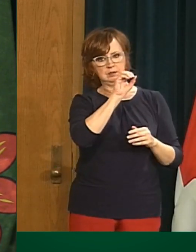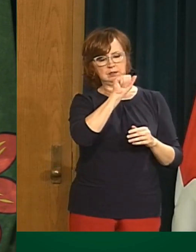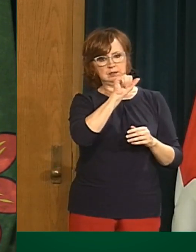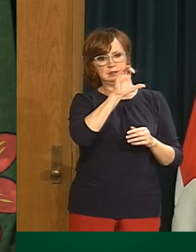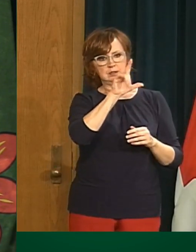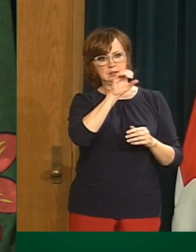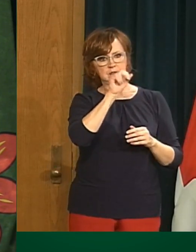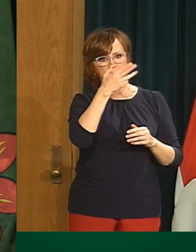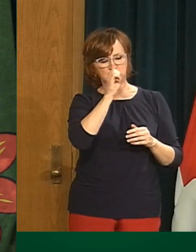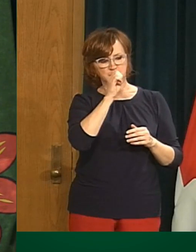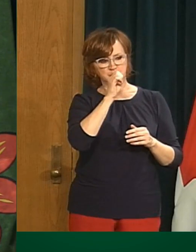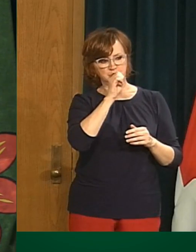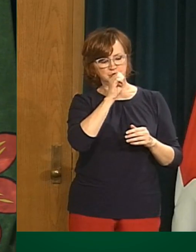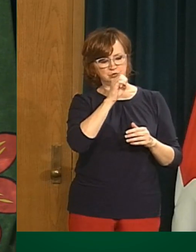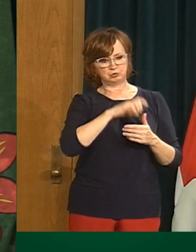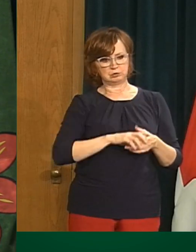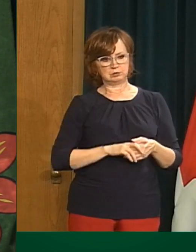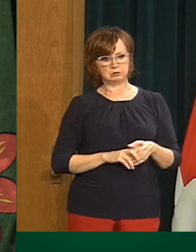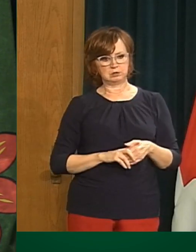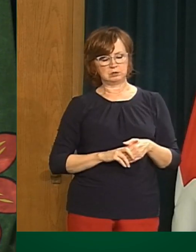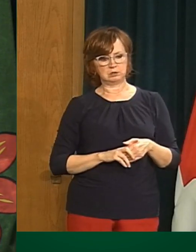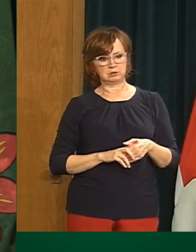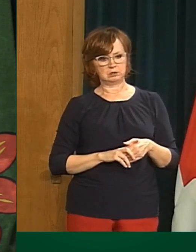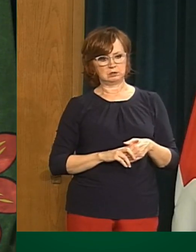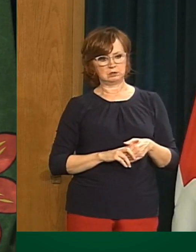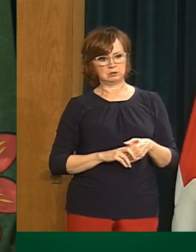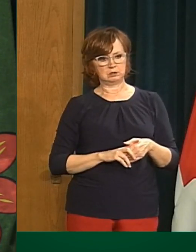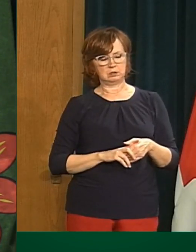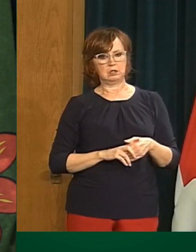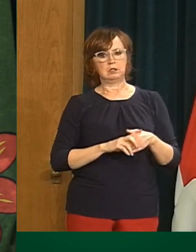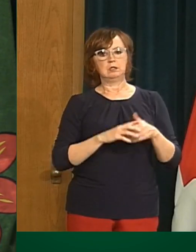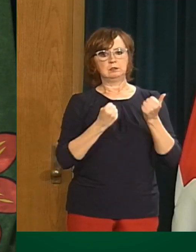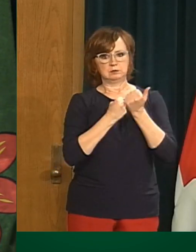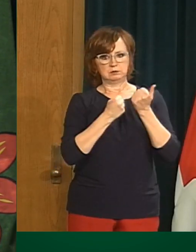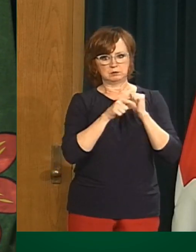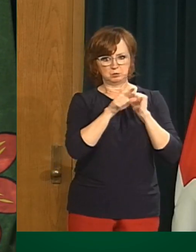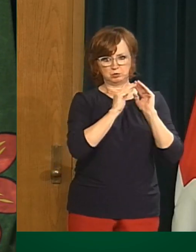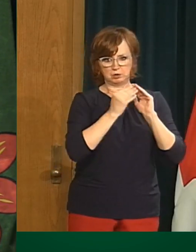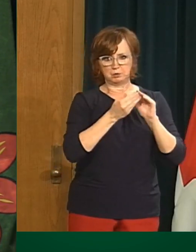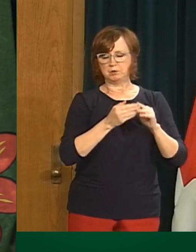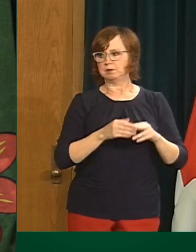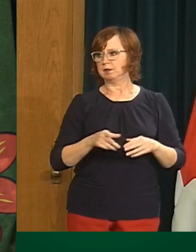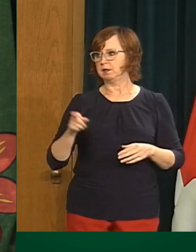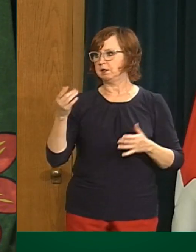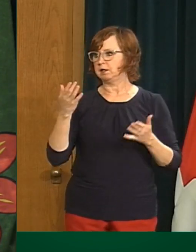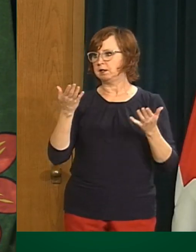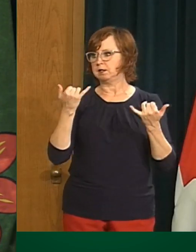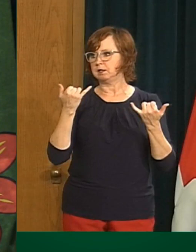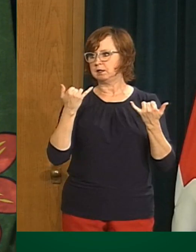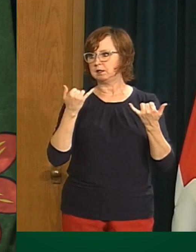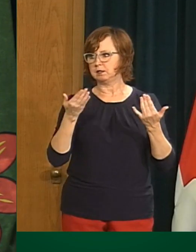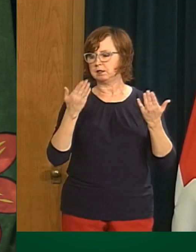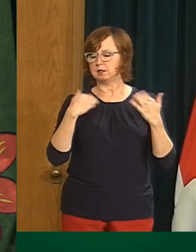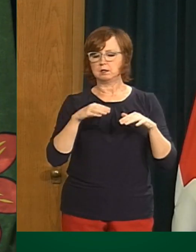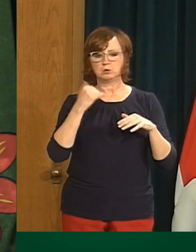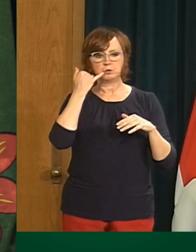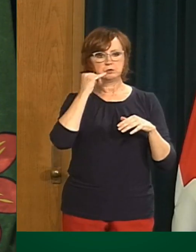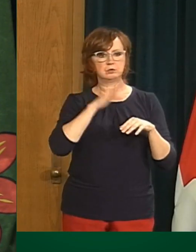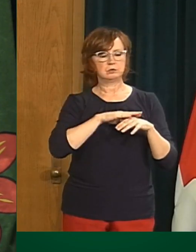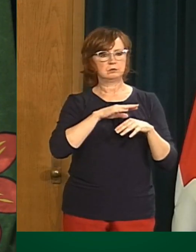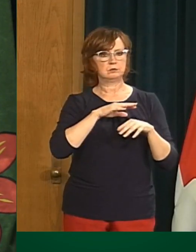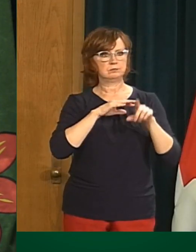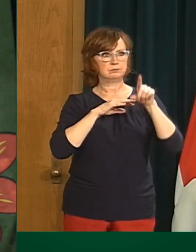be self-isolated in that community, and how we can support the leadership that's on the ground in the community of La Loche. We'll take our next question from the phone line.